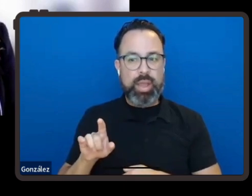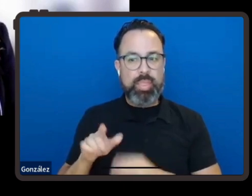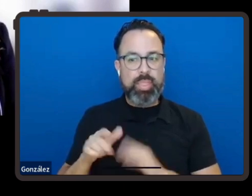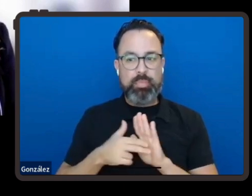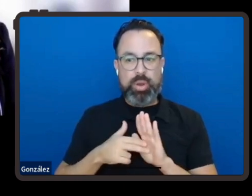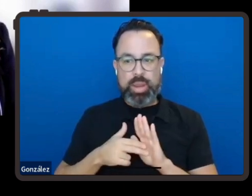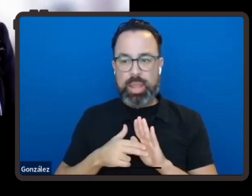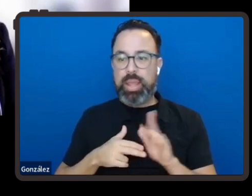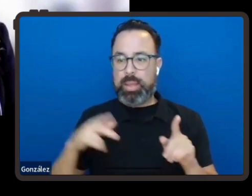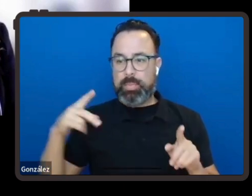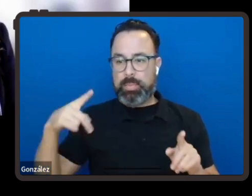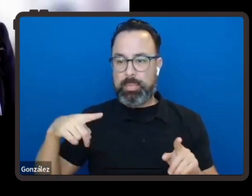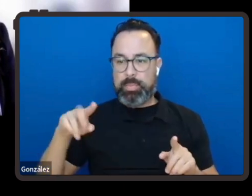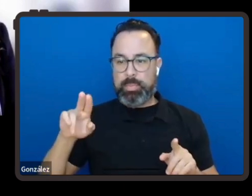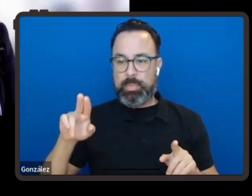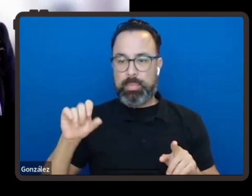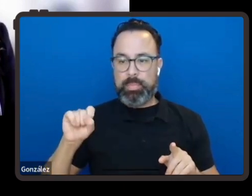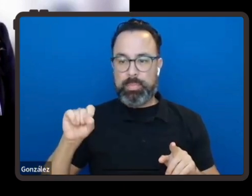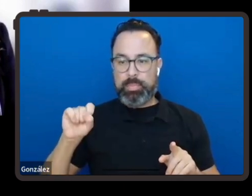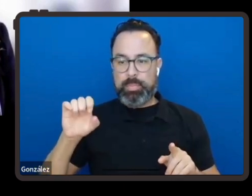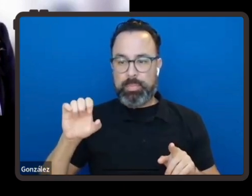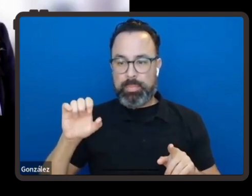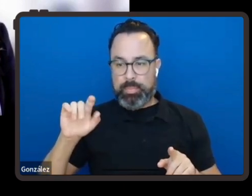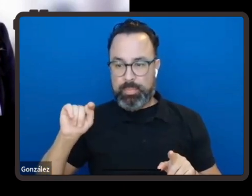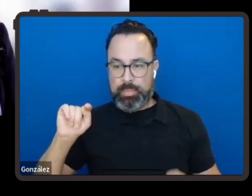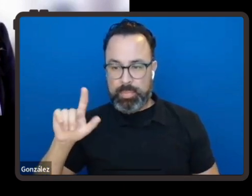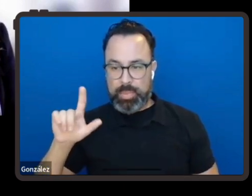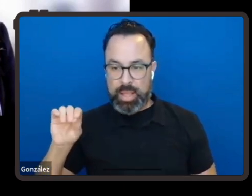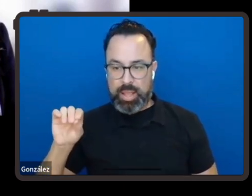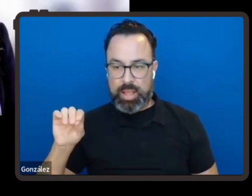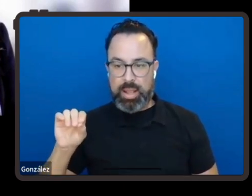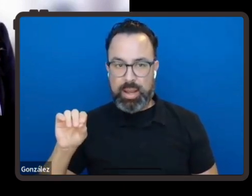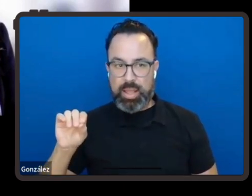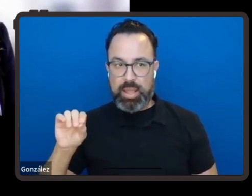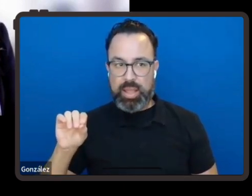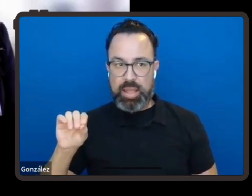internet. It's free. Yeah. It's not that cheap, but